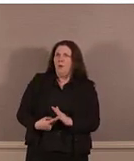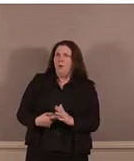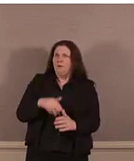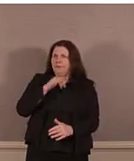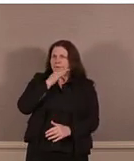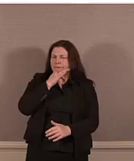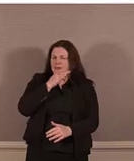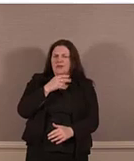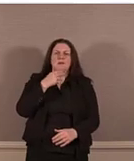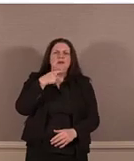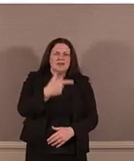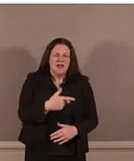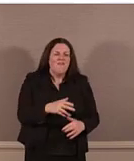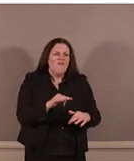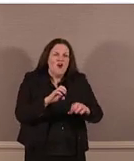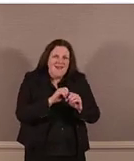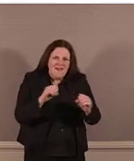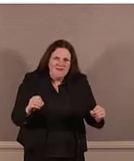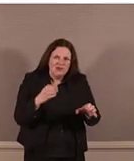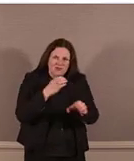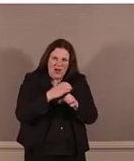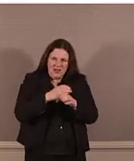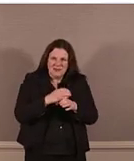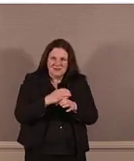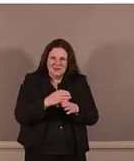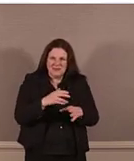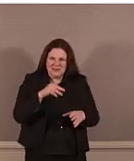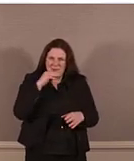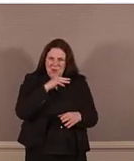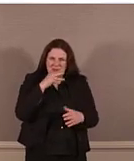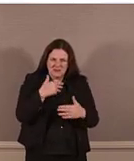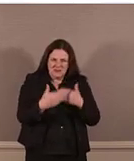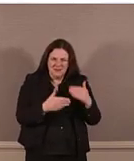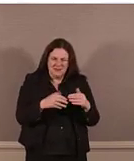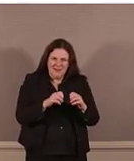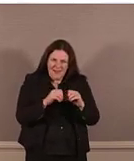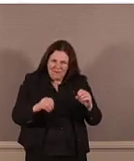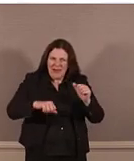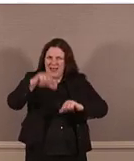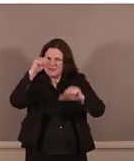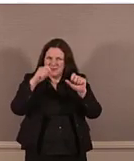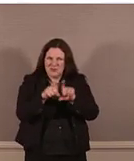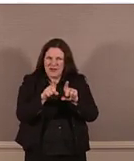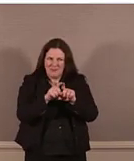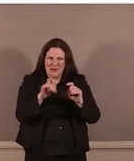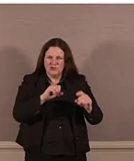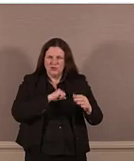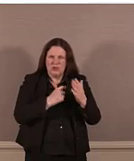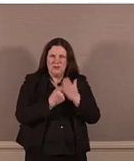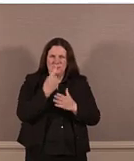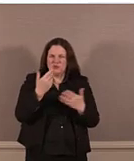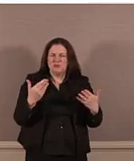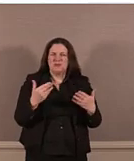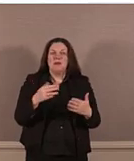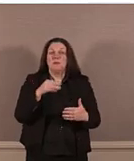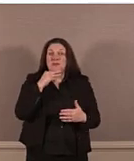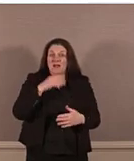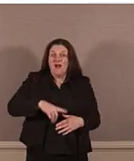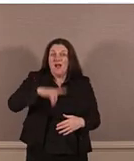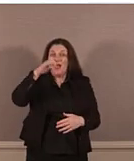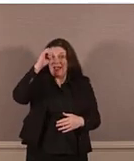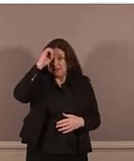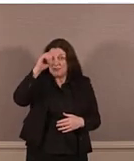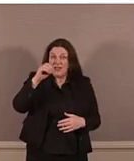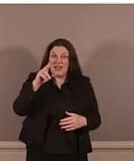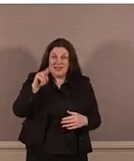every single adult to ensure that those opportunities are available to you. So perhaps at the age of 7, can there be speakers